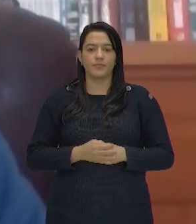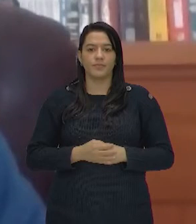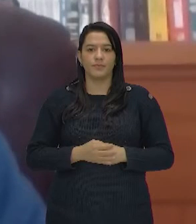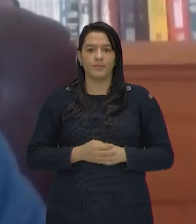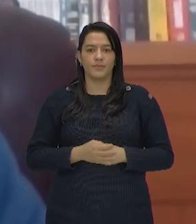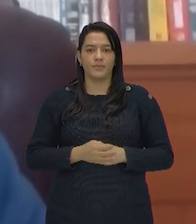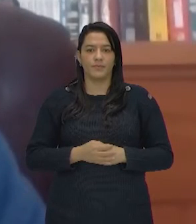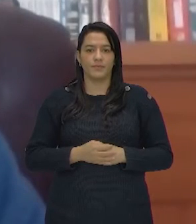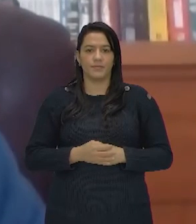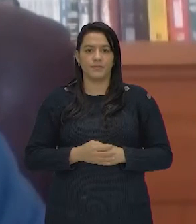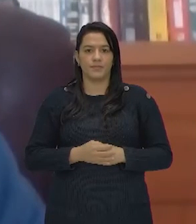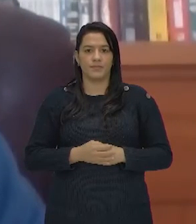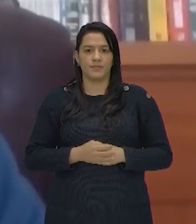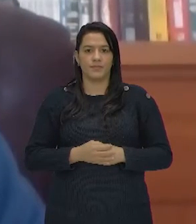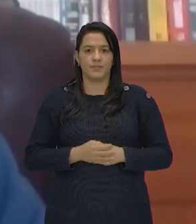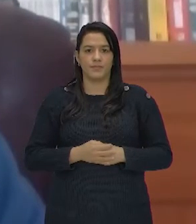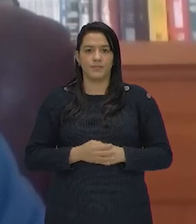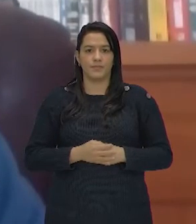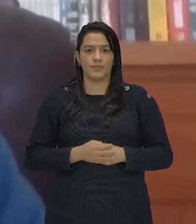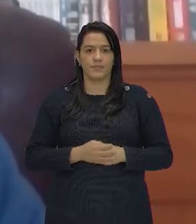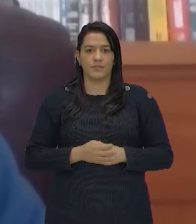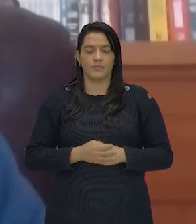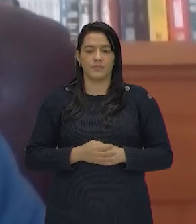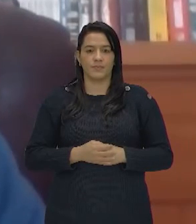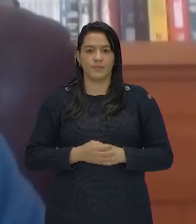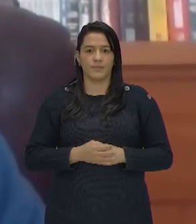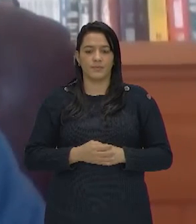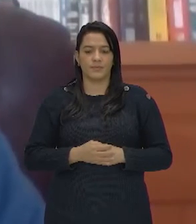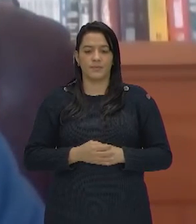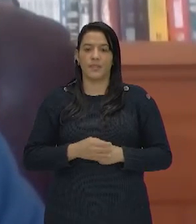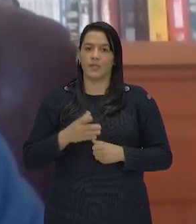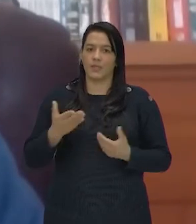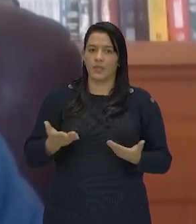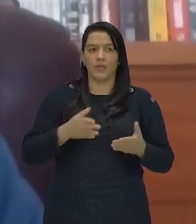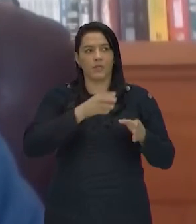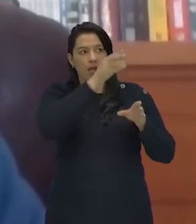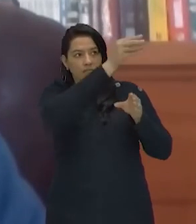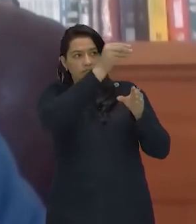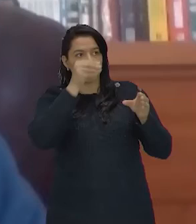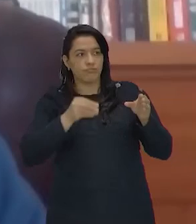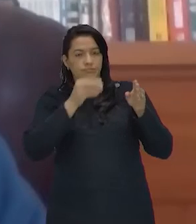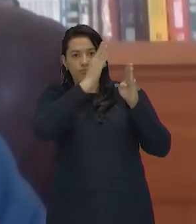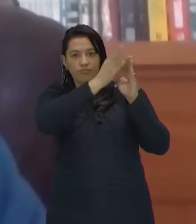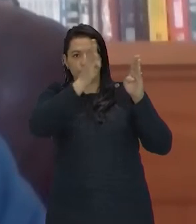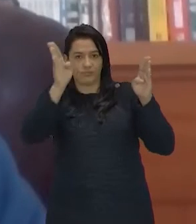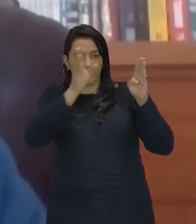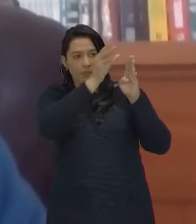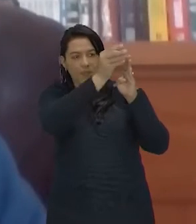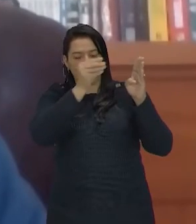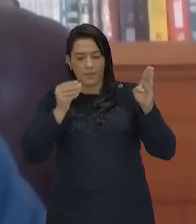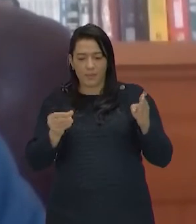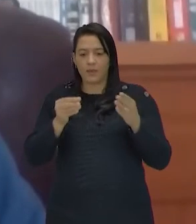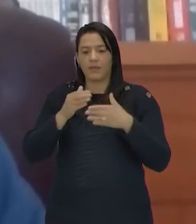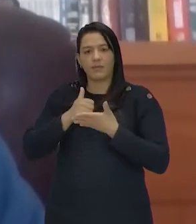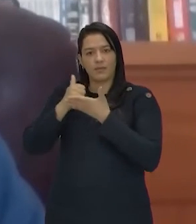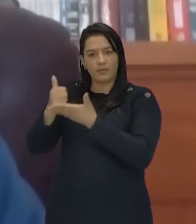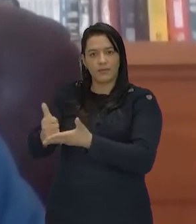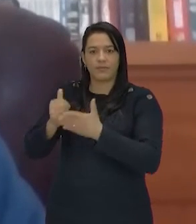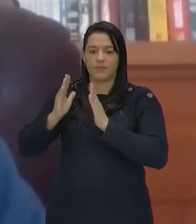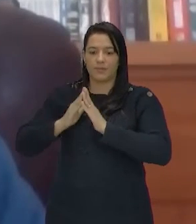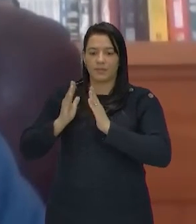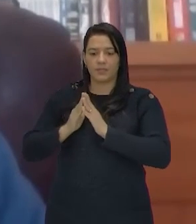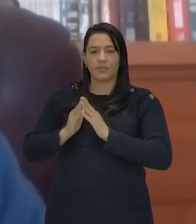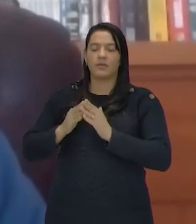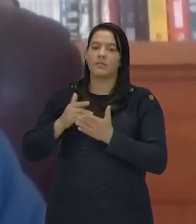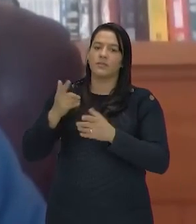then in the next class I would give them back. Então eu pegava na biblioteca da minha escola de inglês, levava para casa ali e